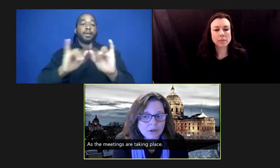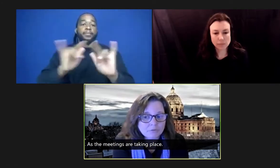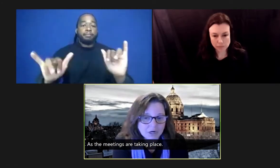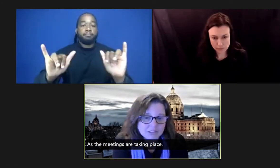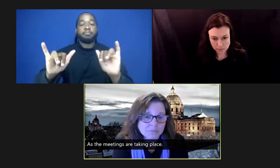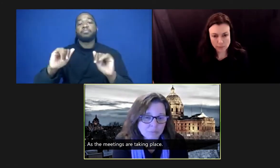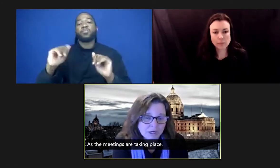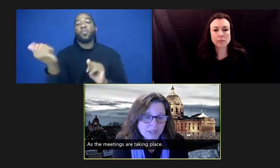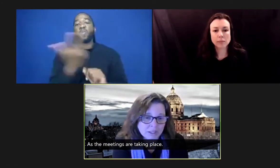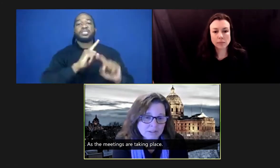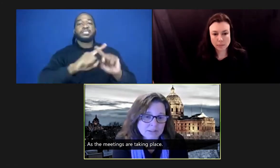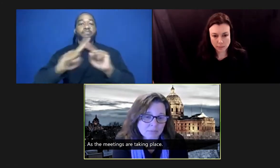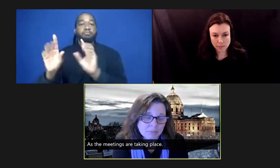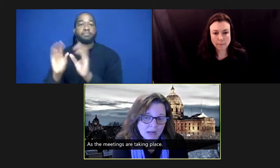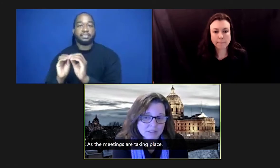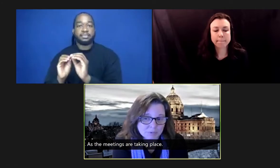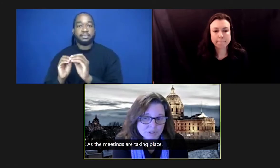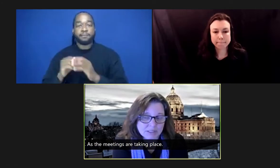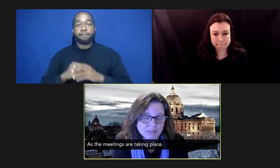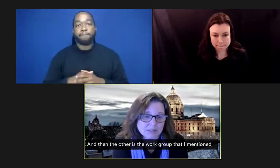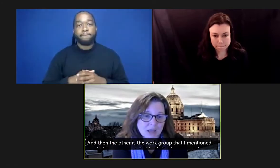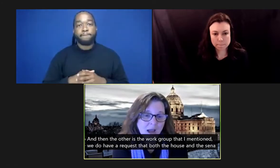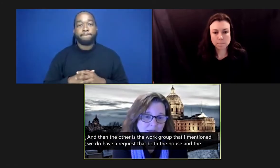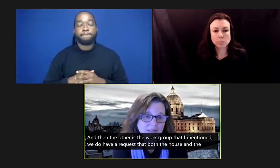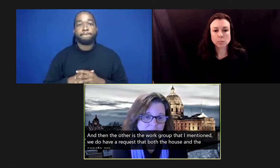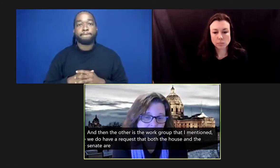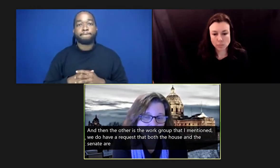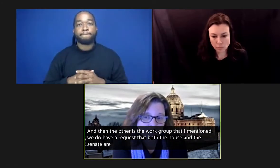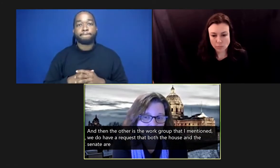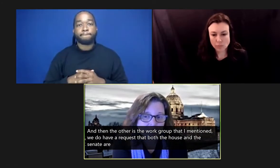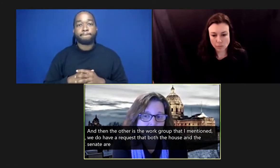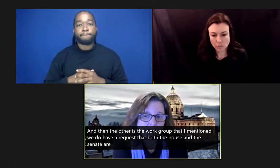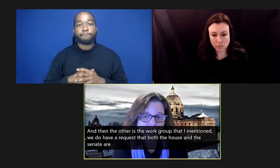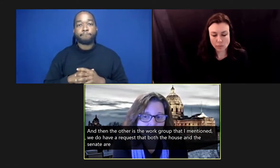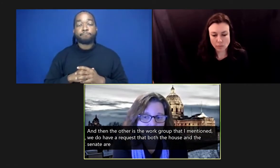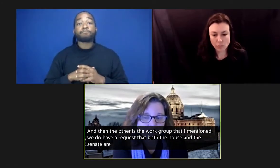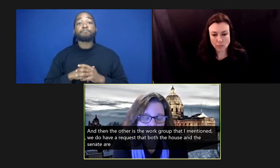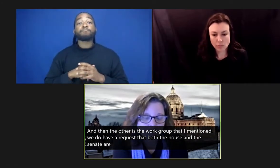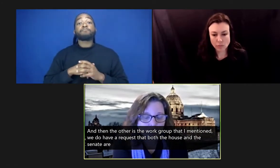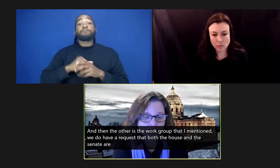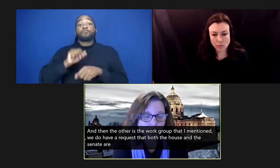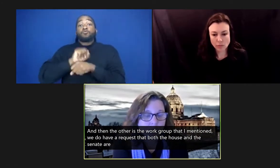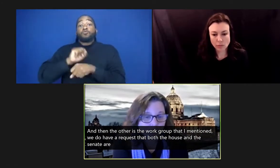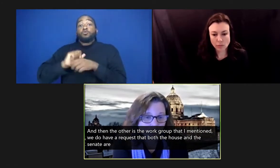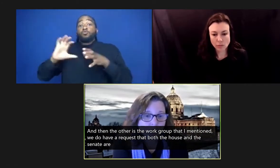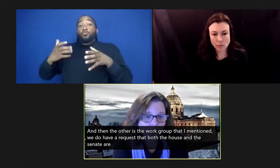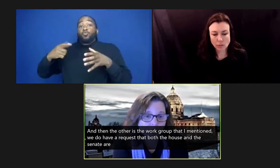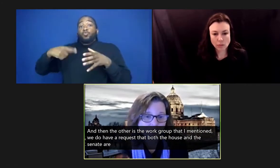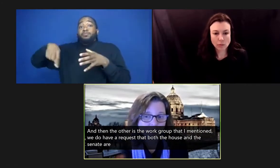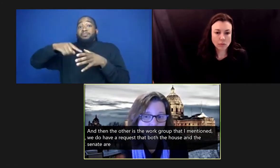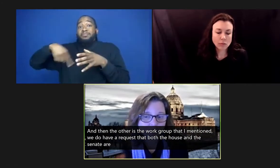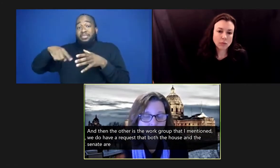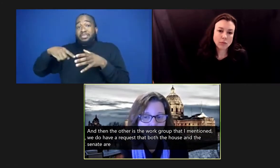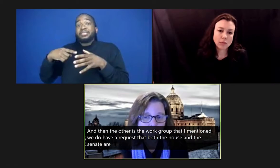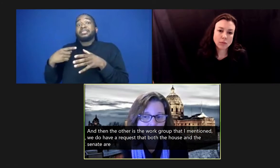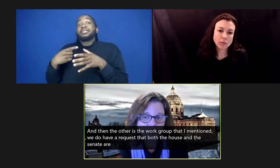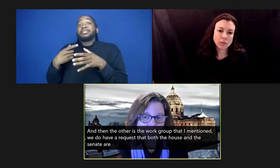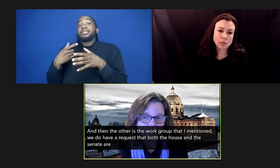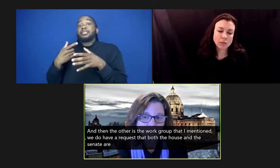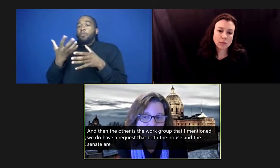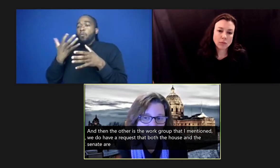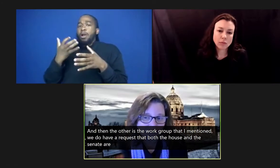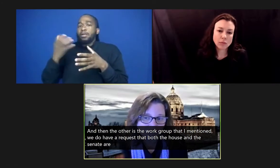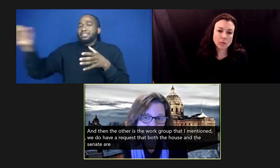supporting for us to bring in some expertise on accessibility and work with the work group. And so we're